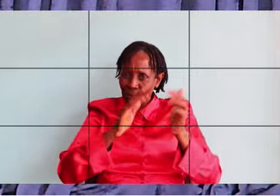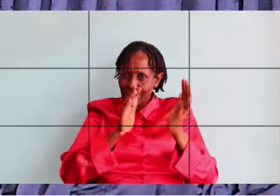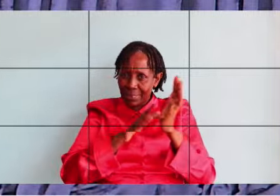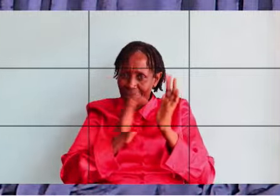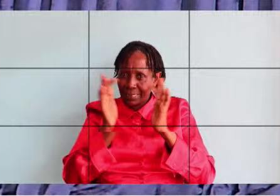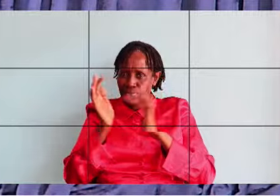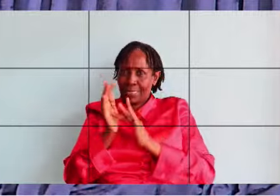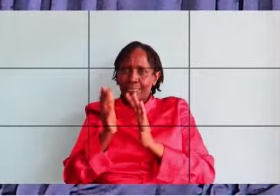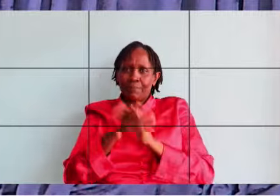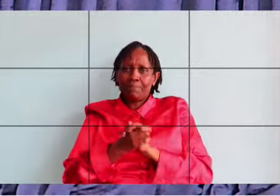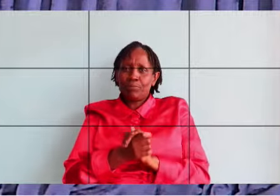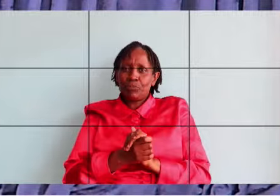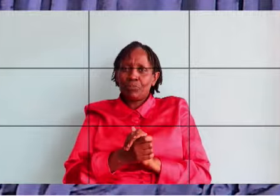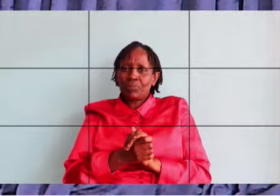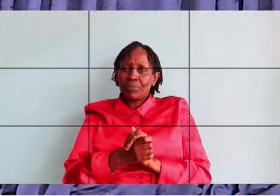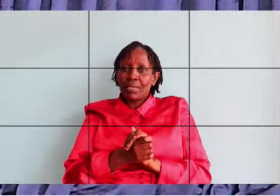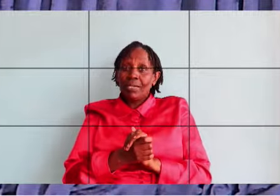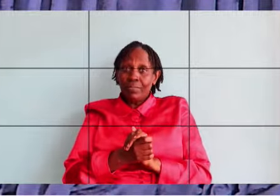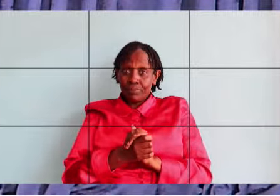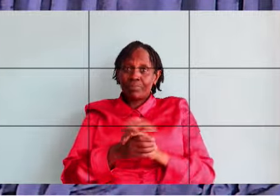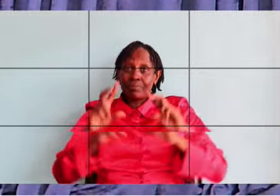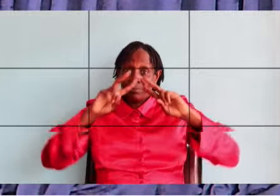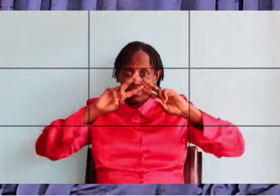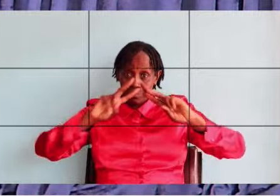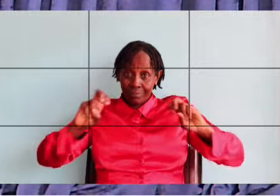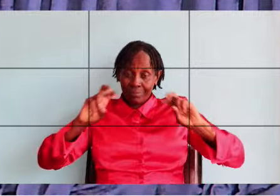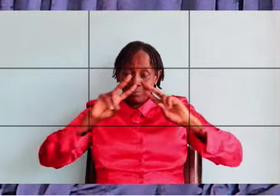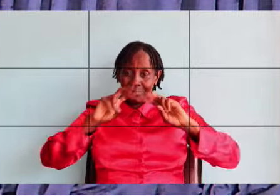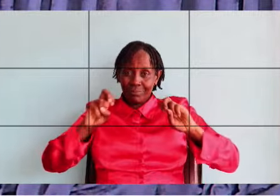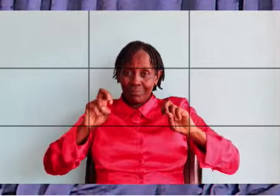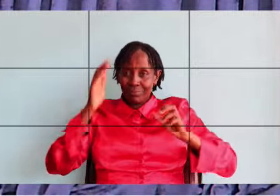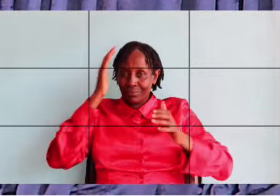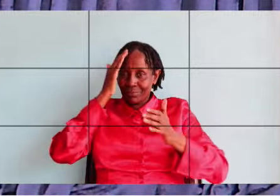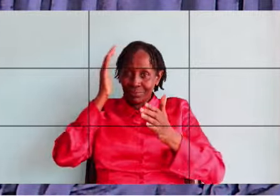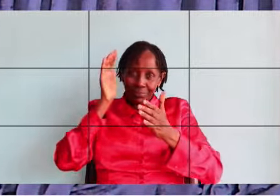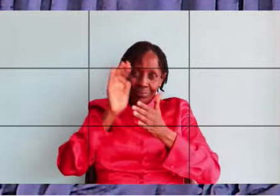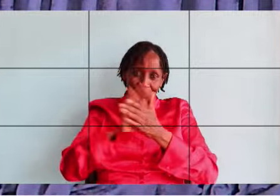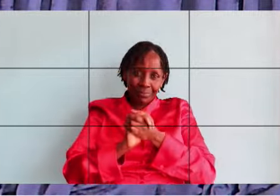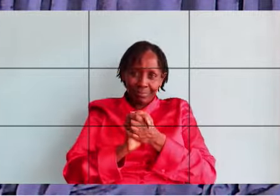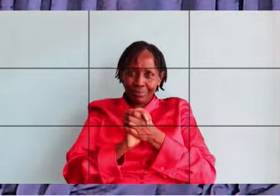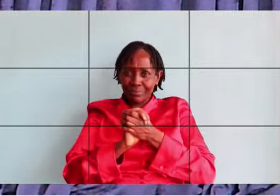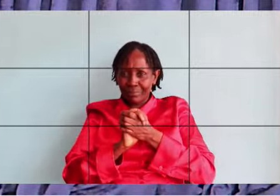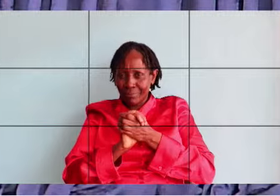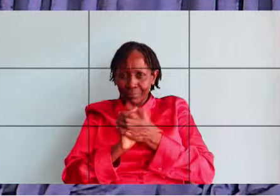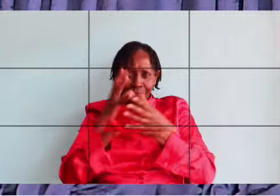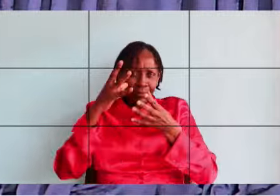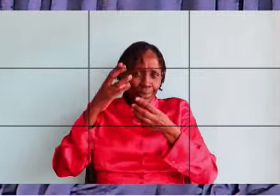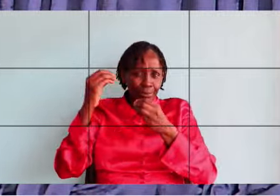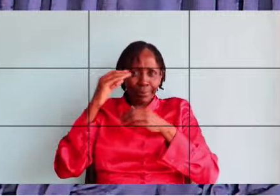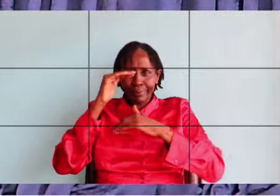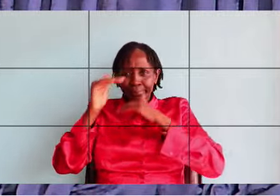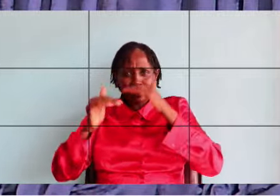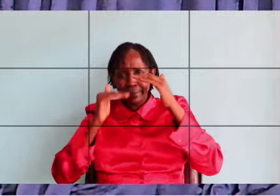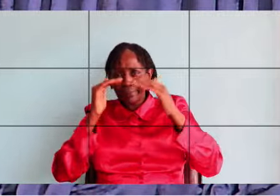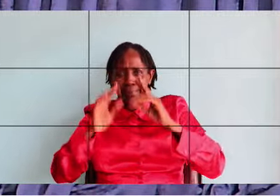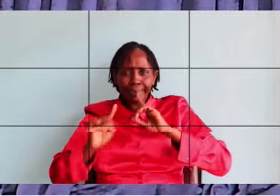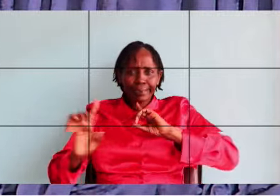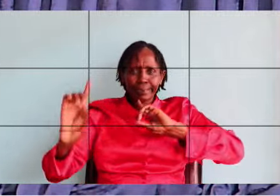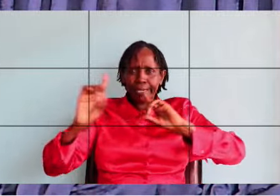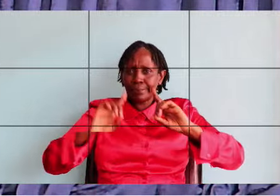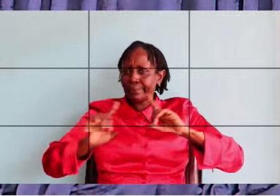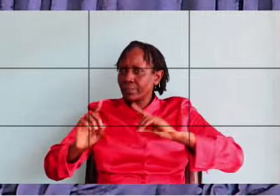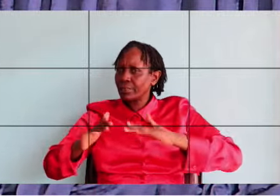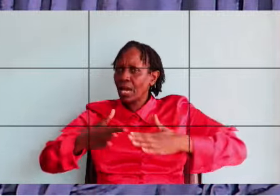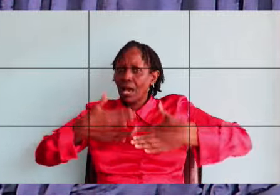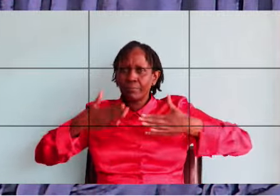This is a standard done among believers. People who are going to heaven, their tongue speaking, and all those kind of things. And you know,